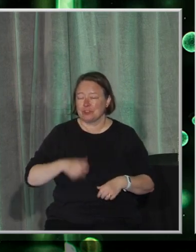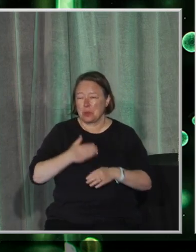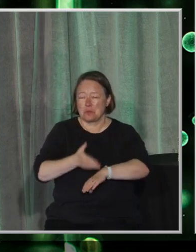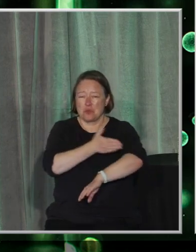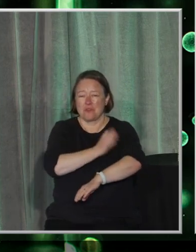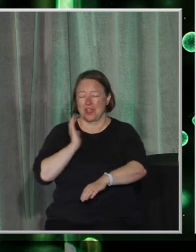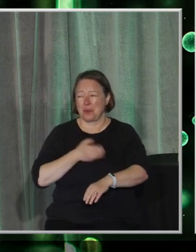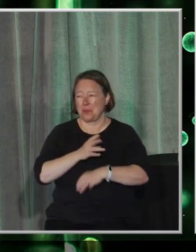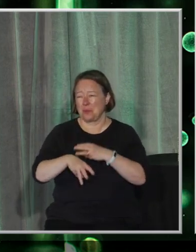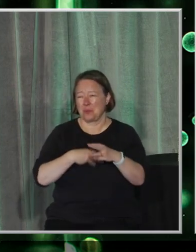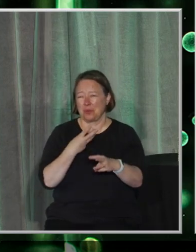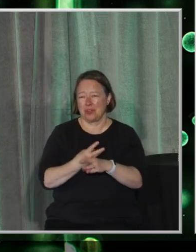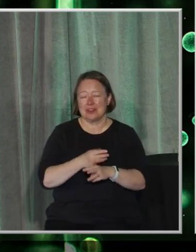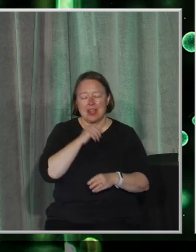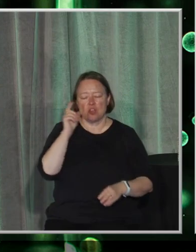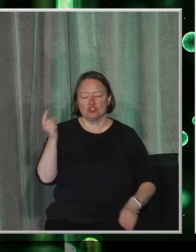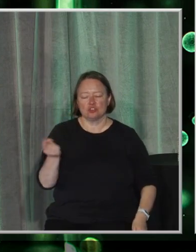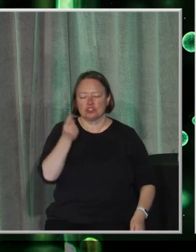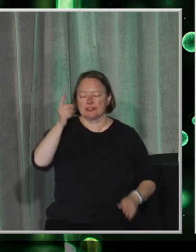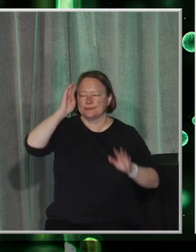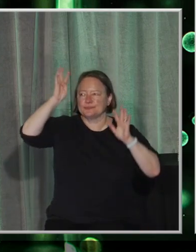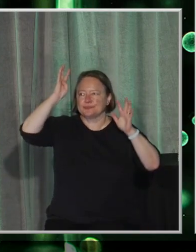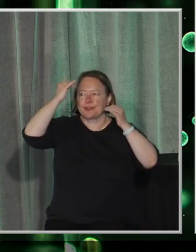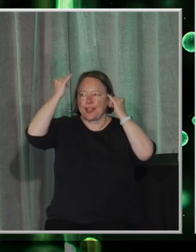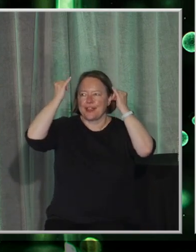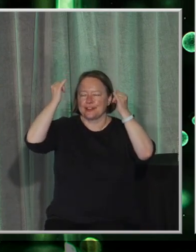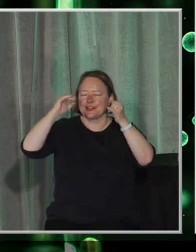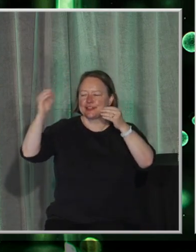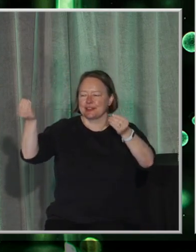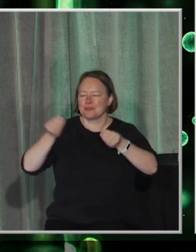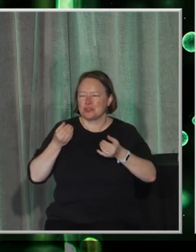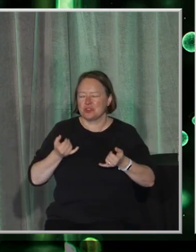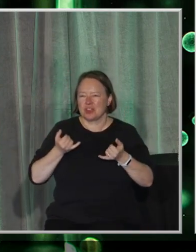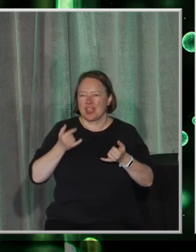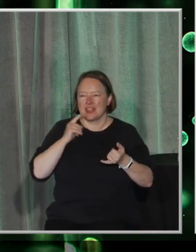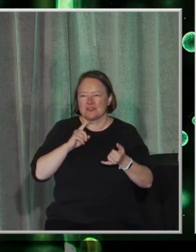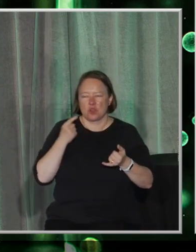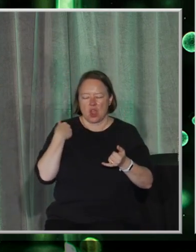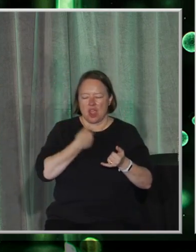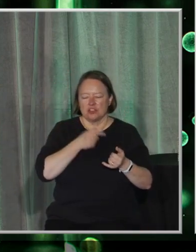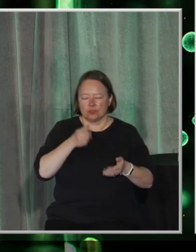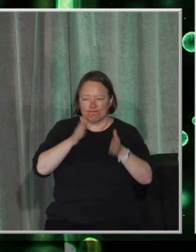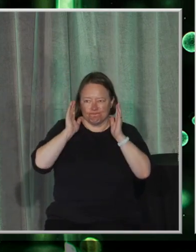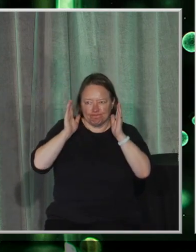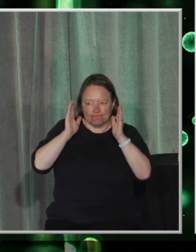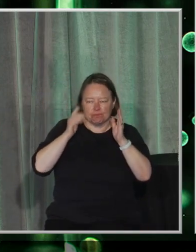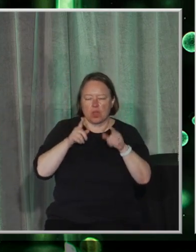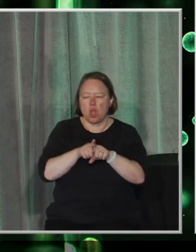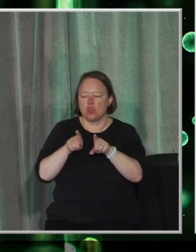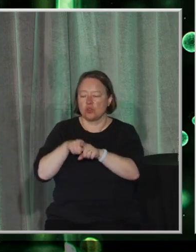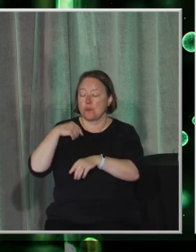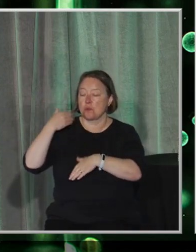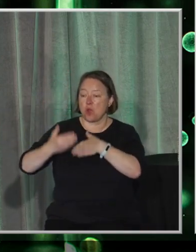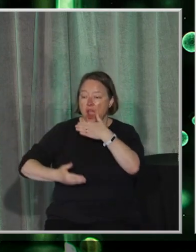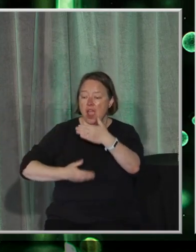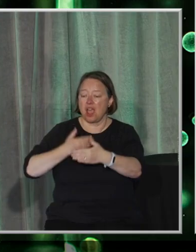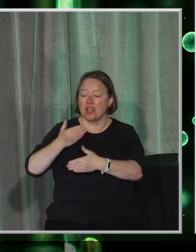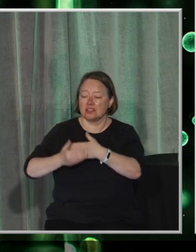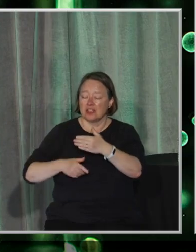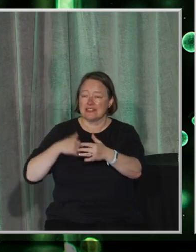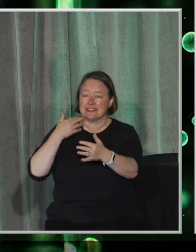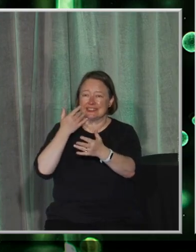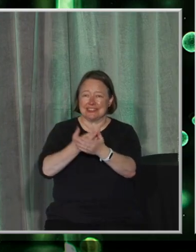world. It isn't just the innovative ideas they presented today that deserve our attention. It's also the process they've gone through to get